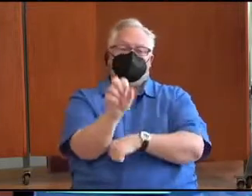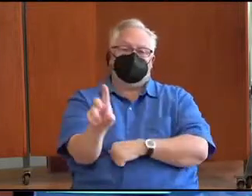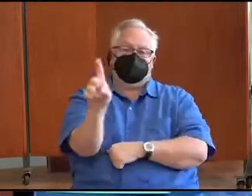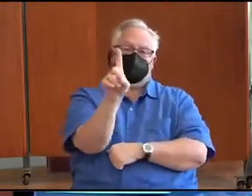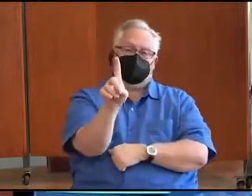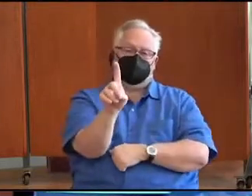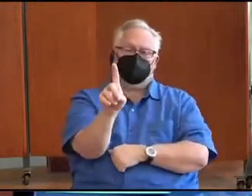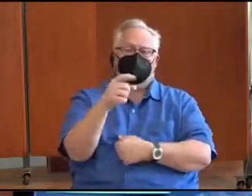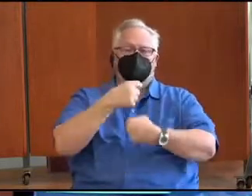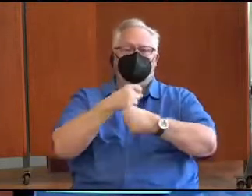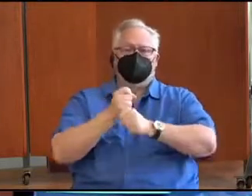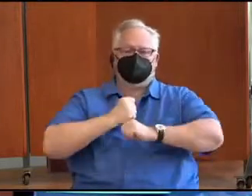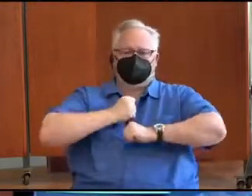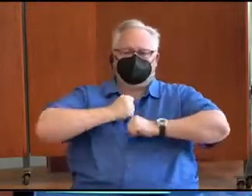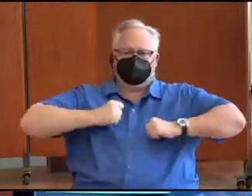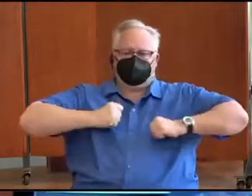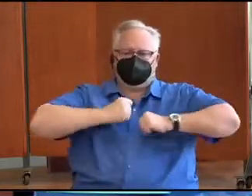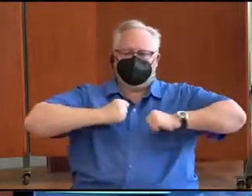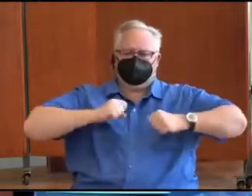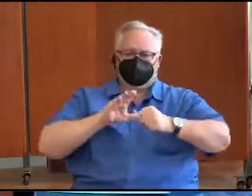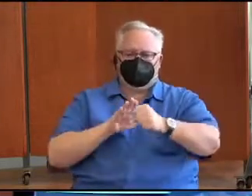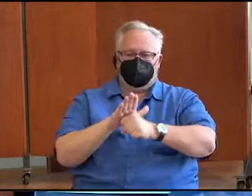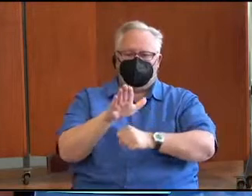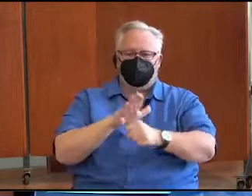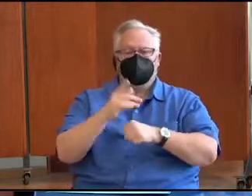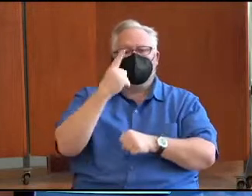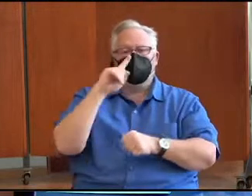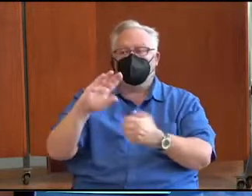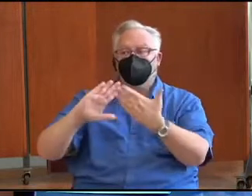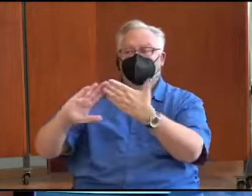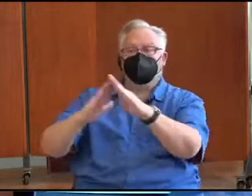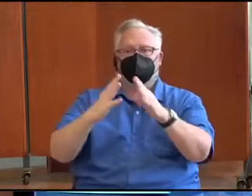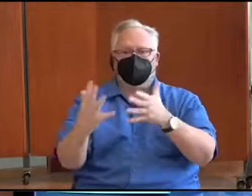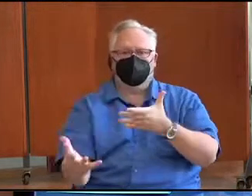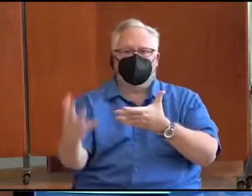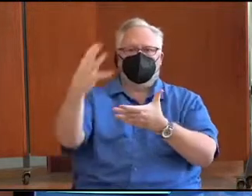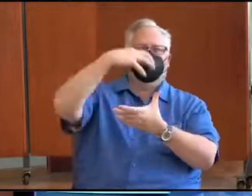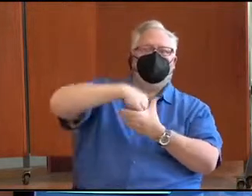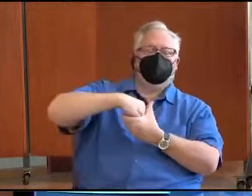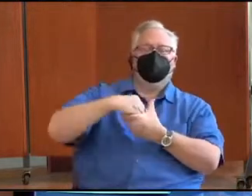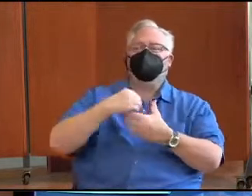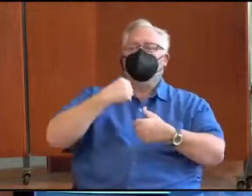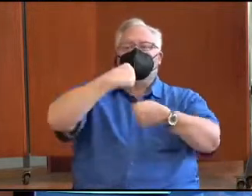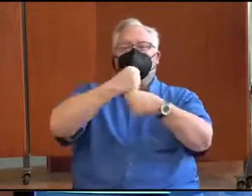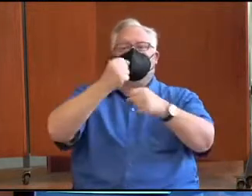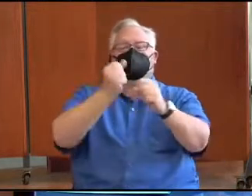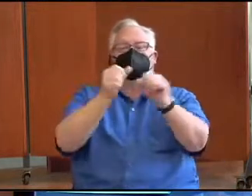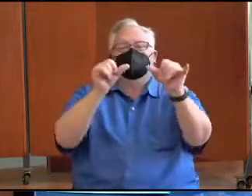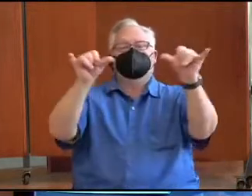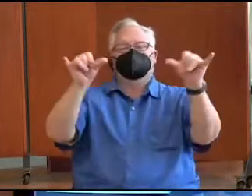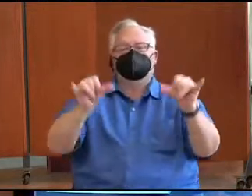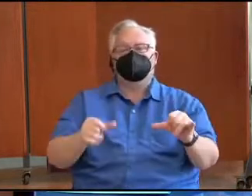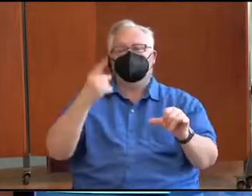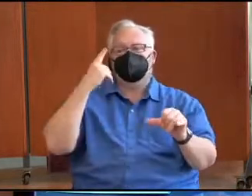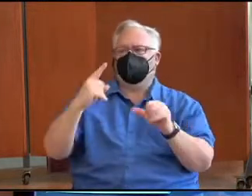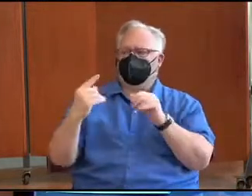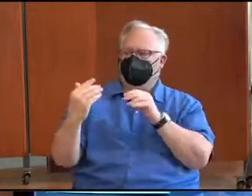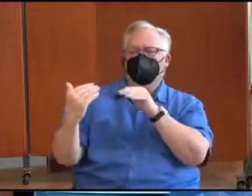creates space for community engagement in creating systems of